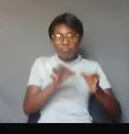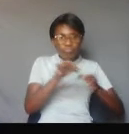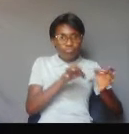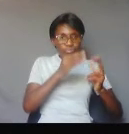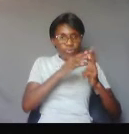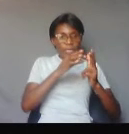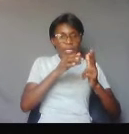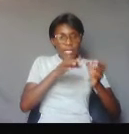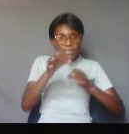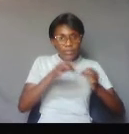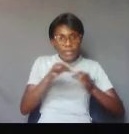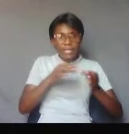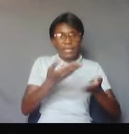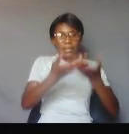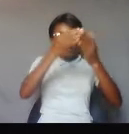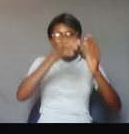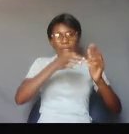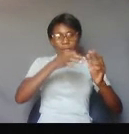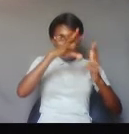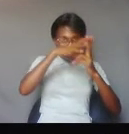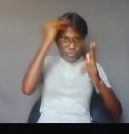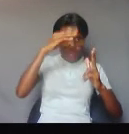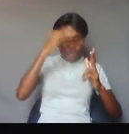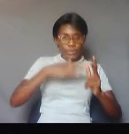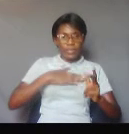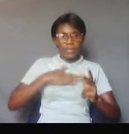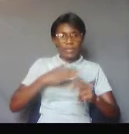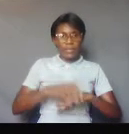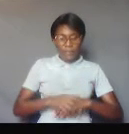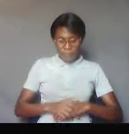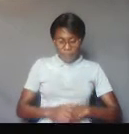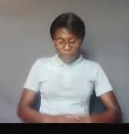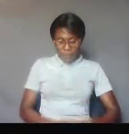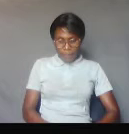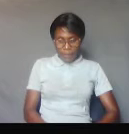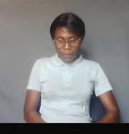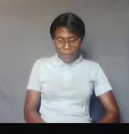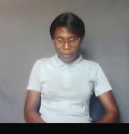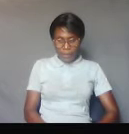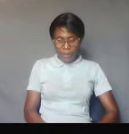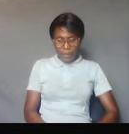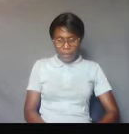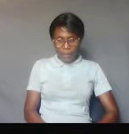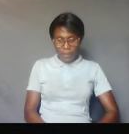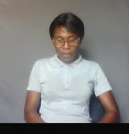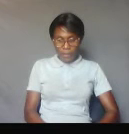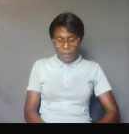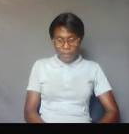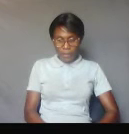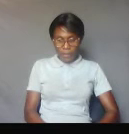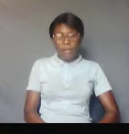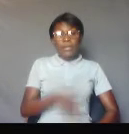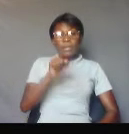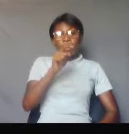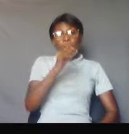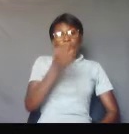and who's starting to think about it. But he wrote this little definition for contextual Bible study. He says contextual Bible study is a